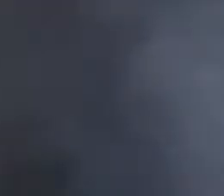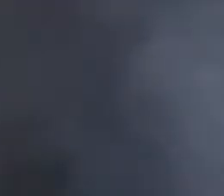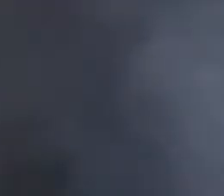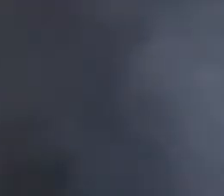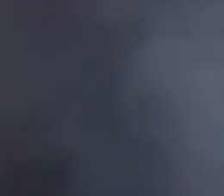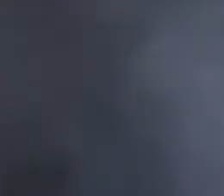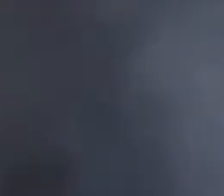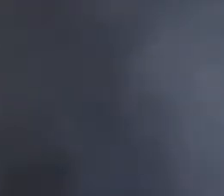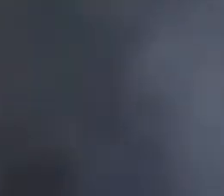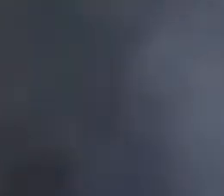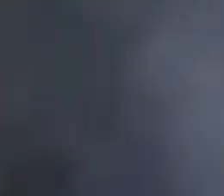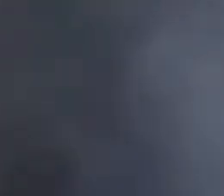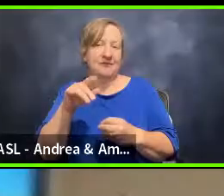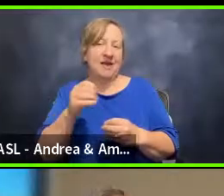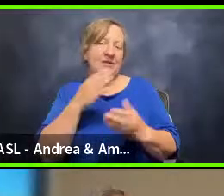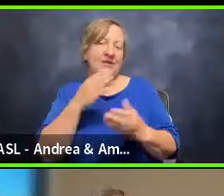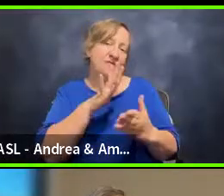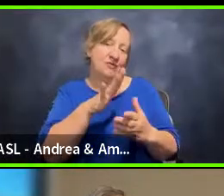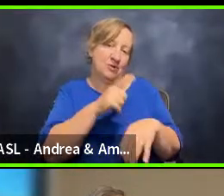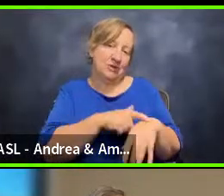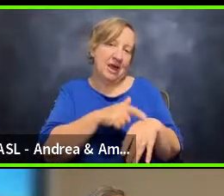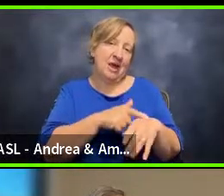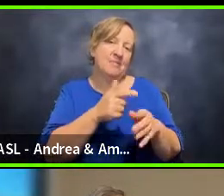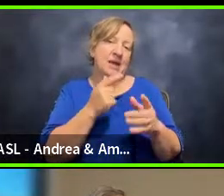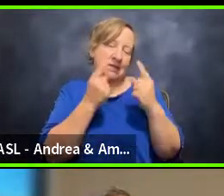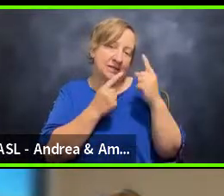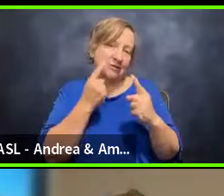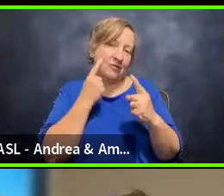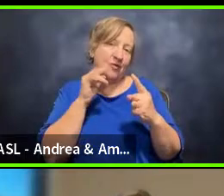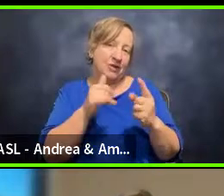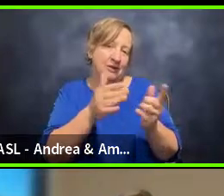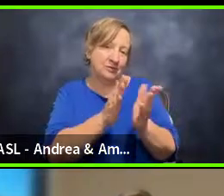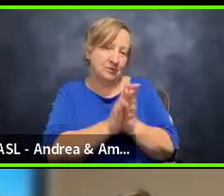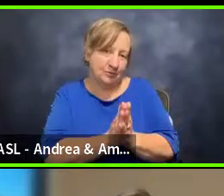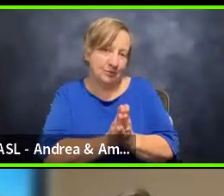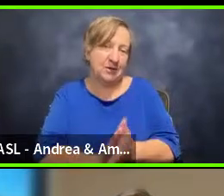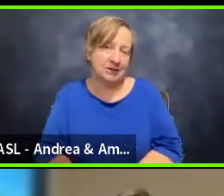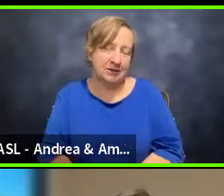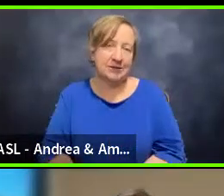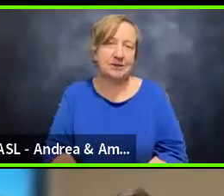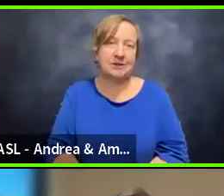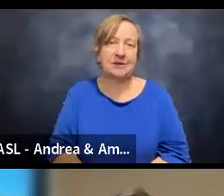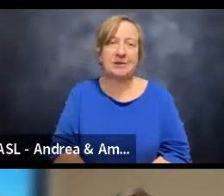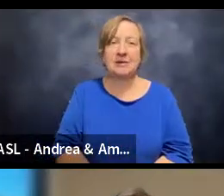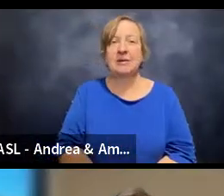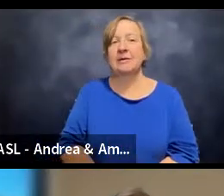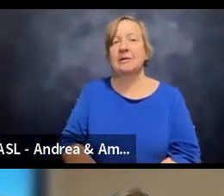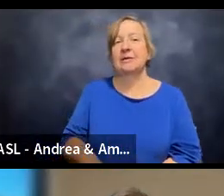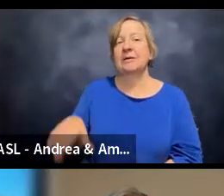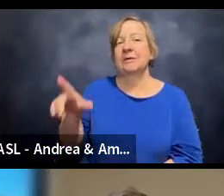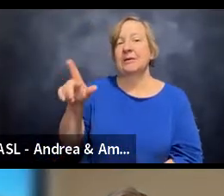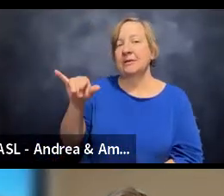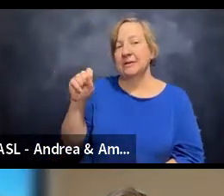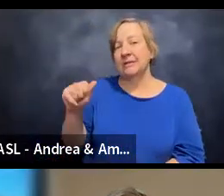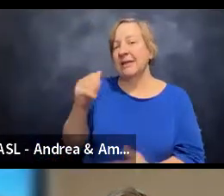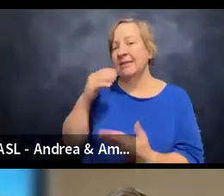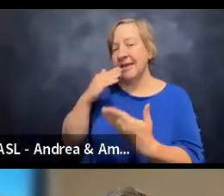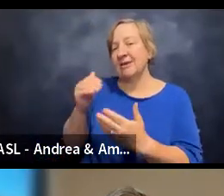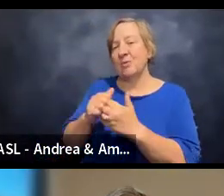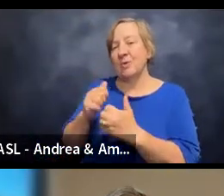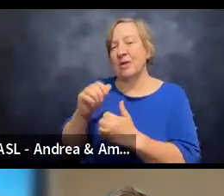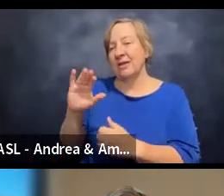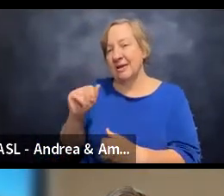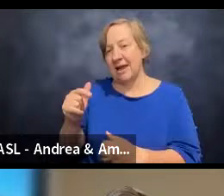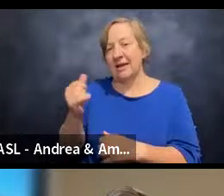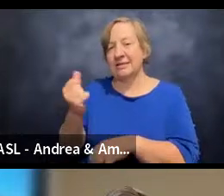thank you for your time and consideration of this request. Thank you for being with the CAG tonight. Appreciate